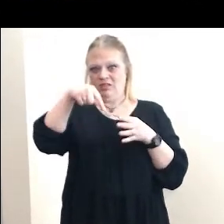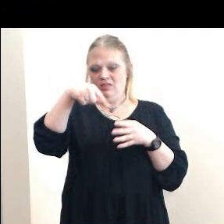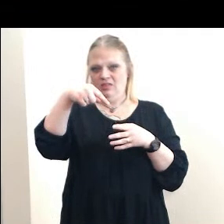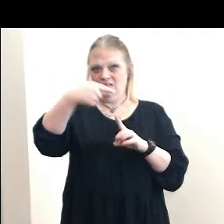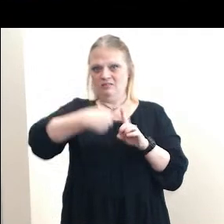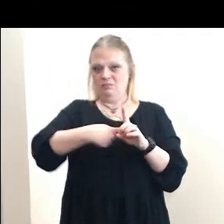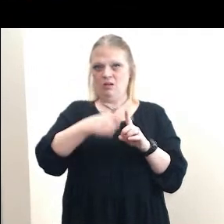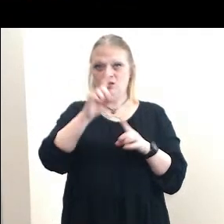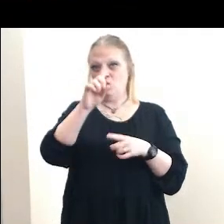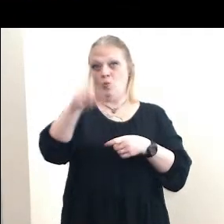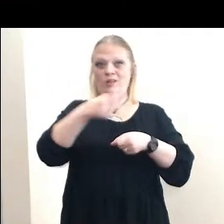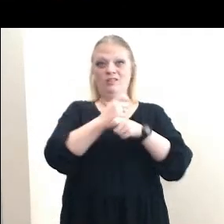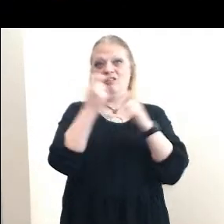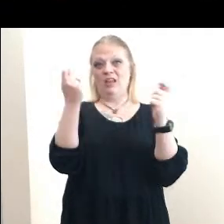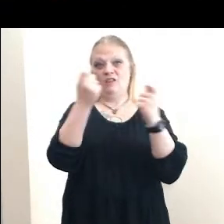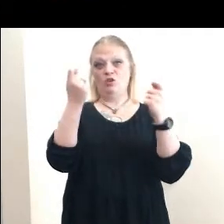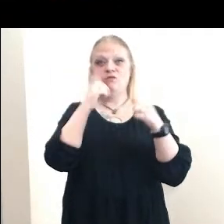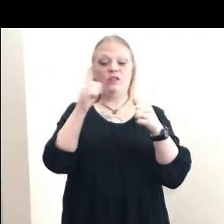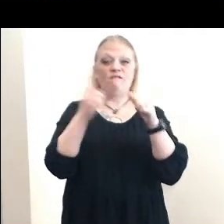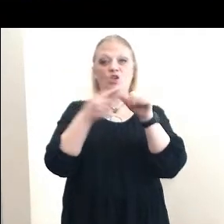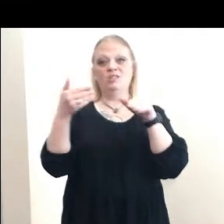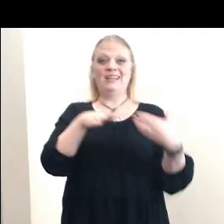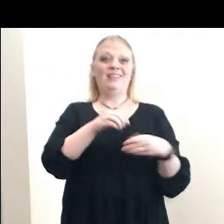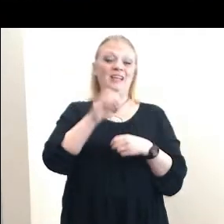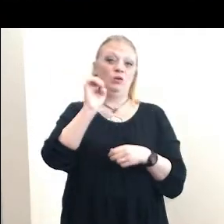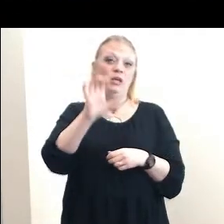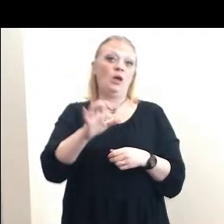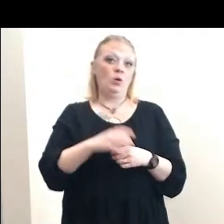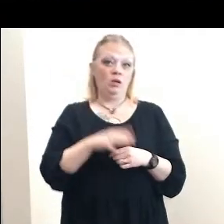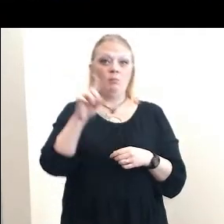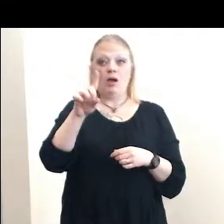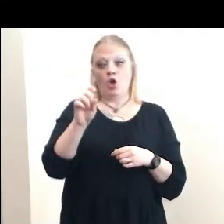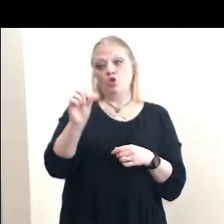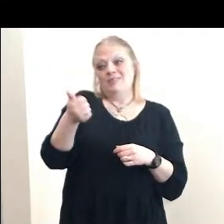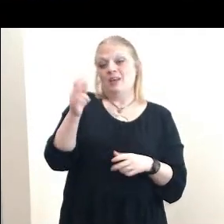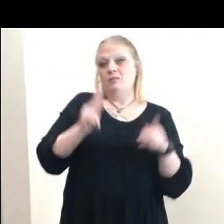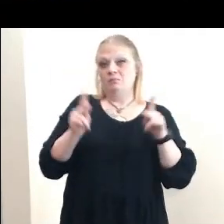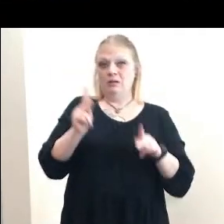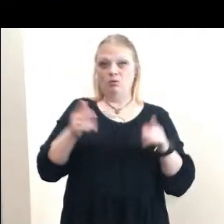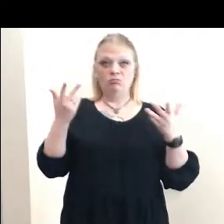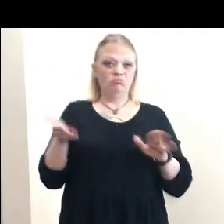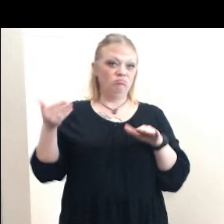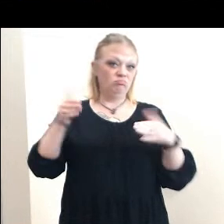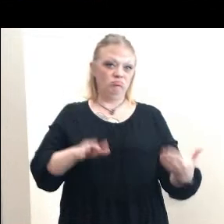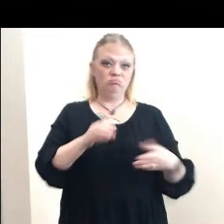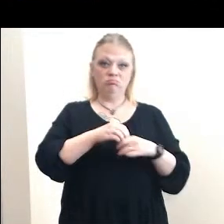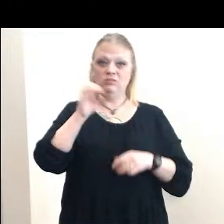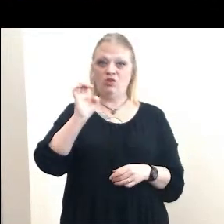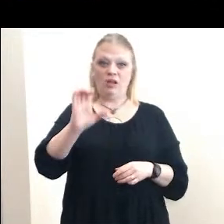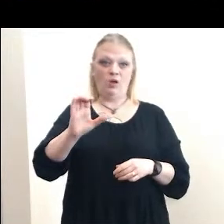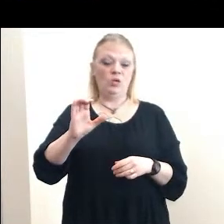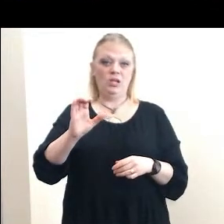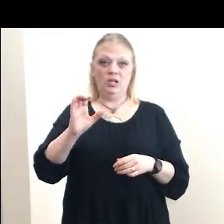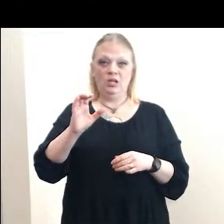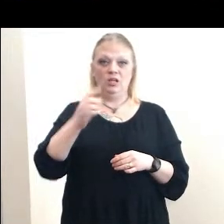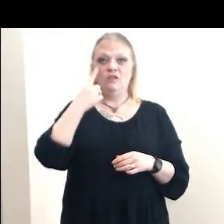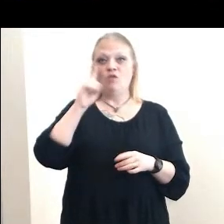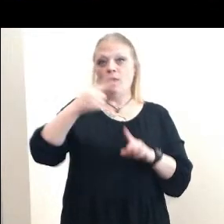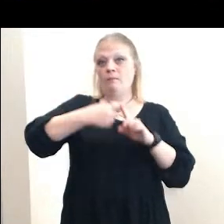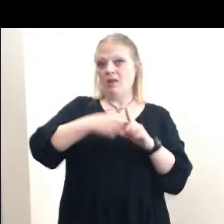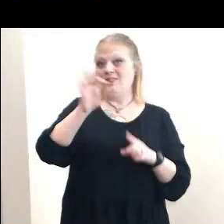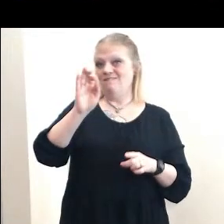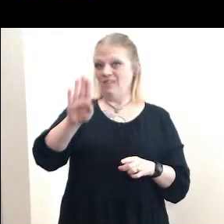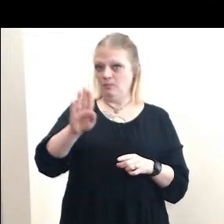one-year anniversary of the first death in Erie County. But there have been 110 people who died in Erie County in the month of